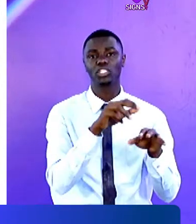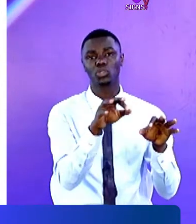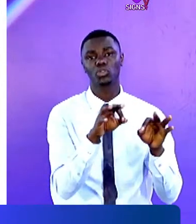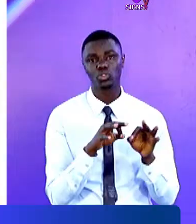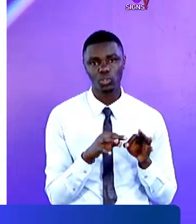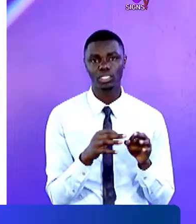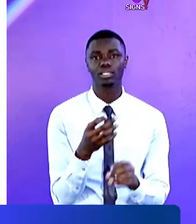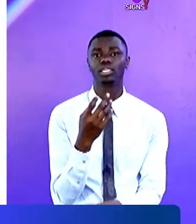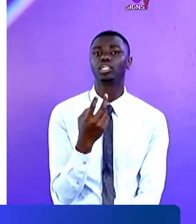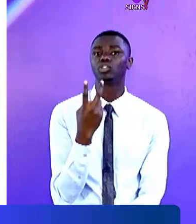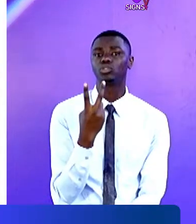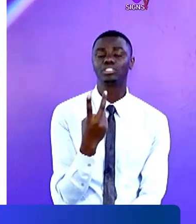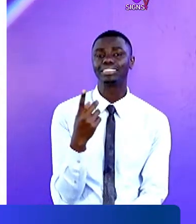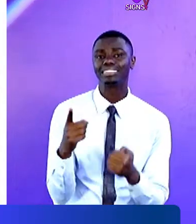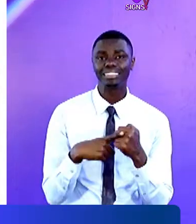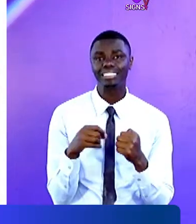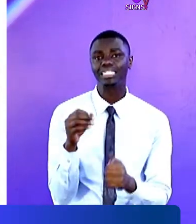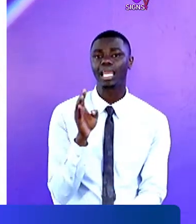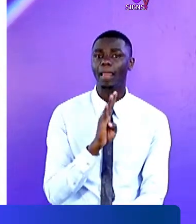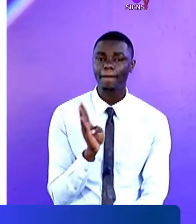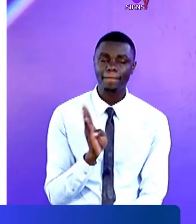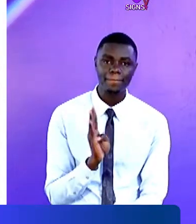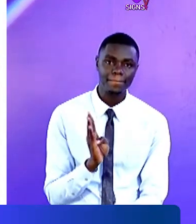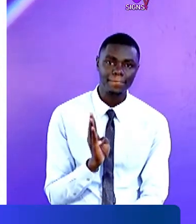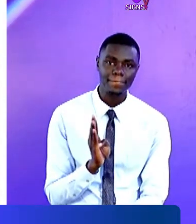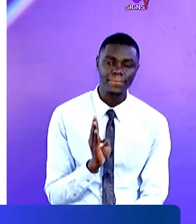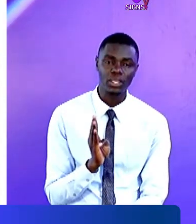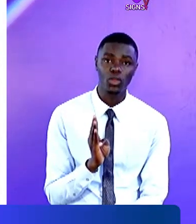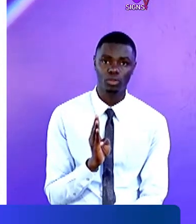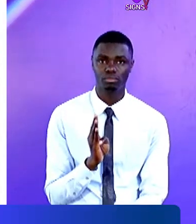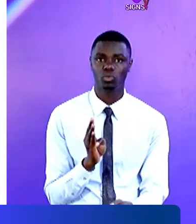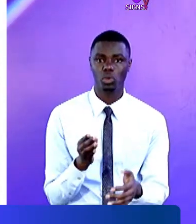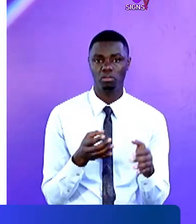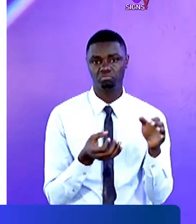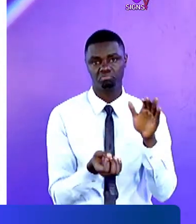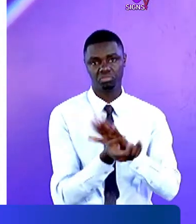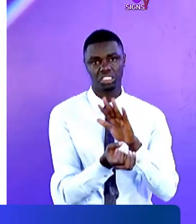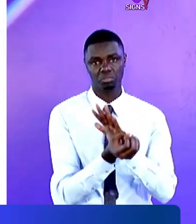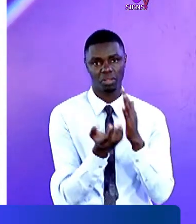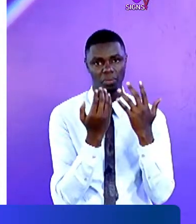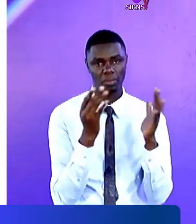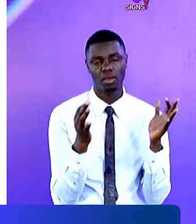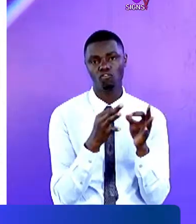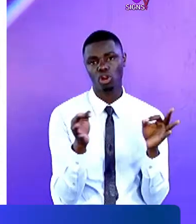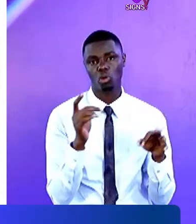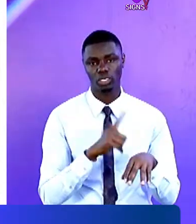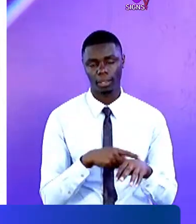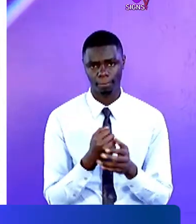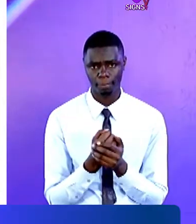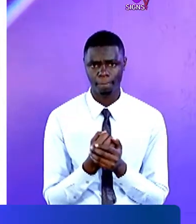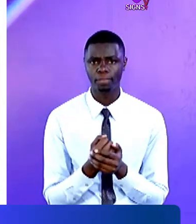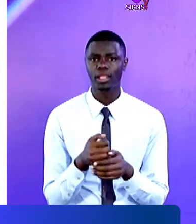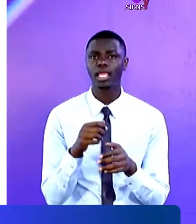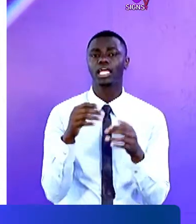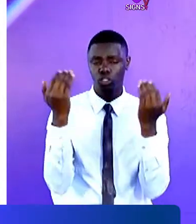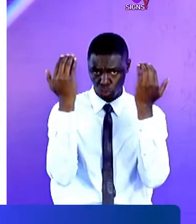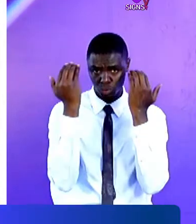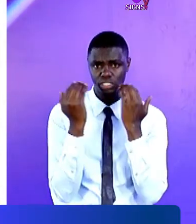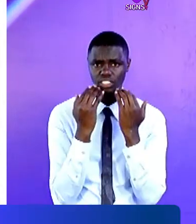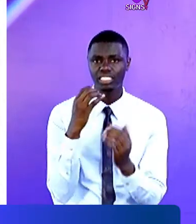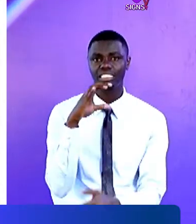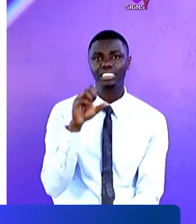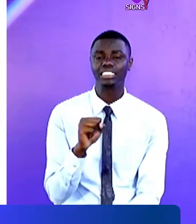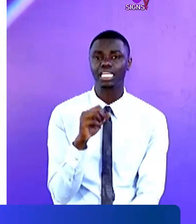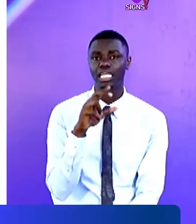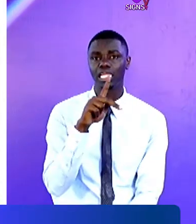fight for shillings 60 billion police salaries. I think we have spoken about that story for the longest time. And Judiciary, Chief Justice Koome,